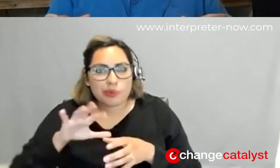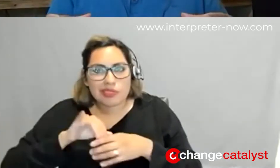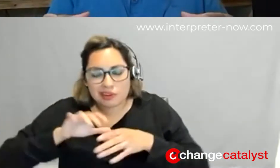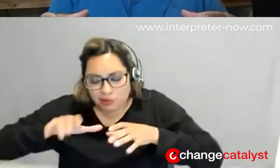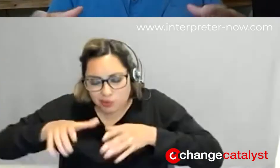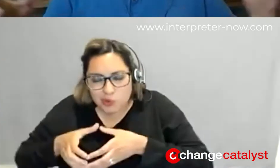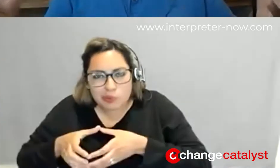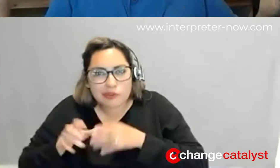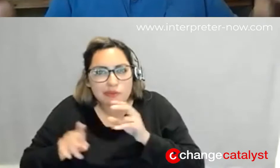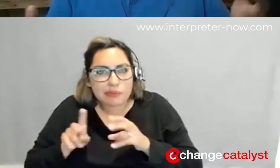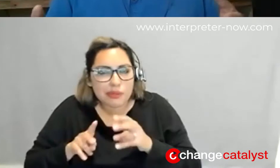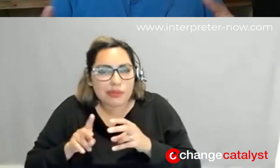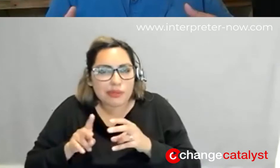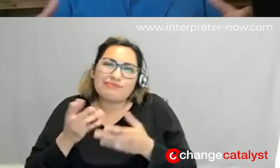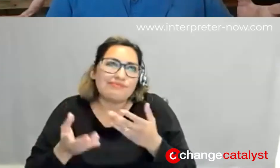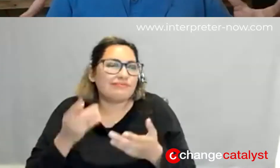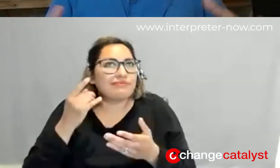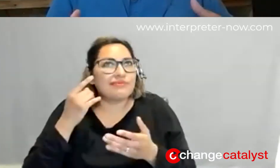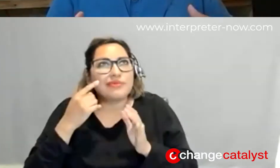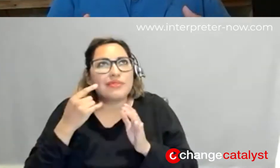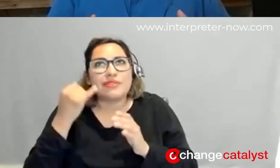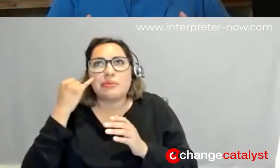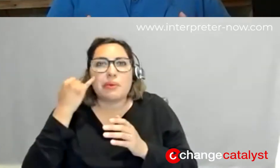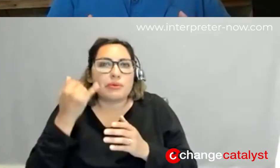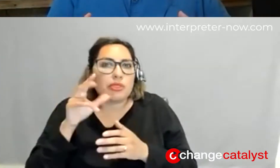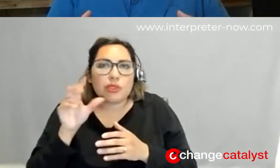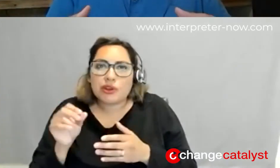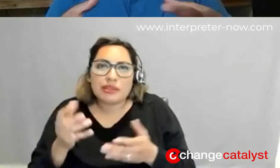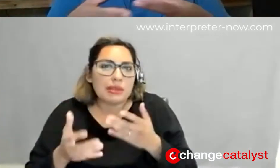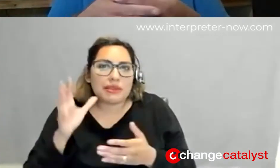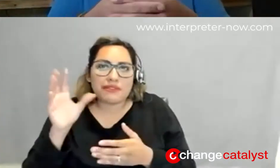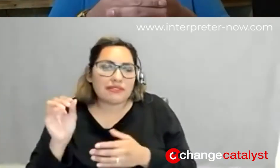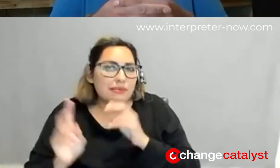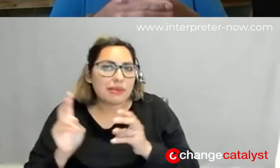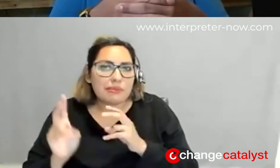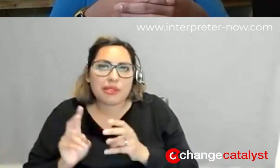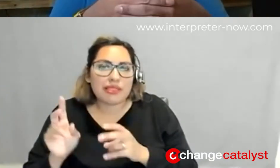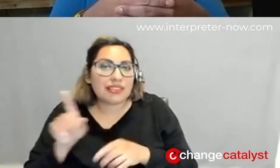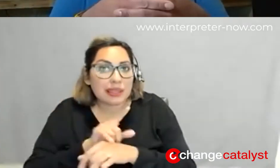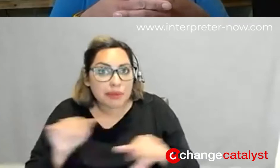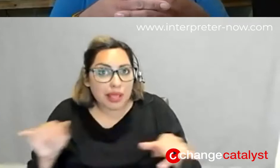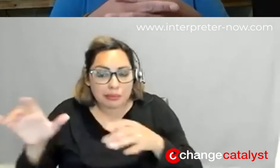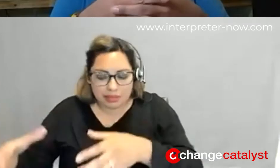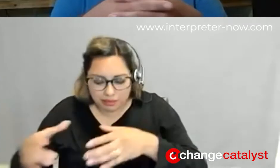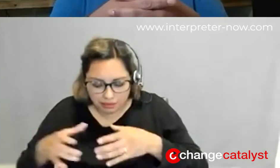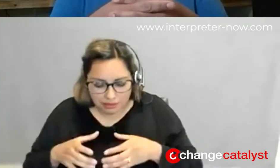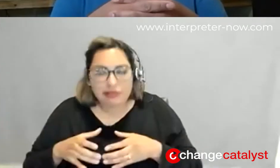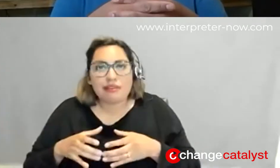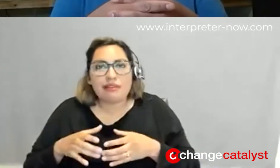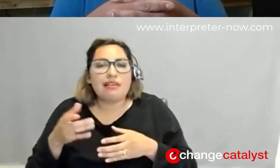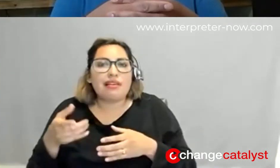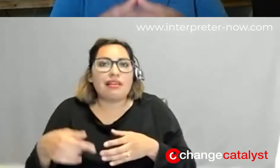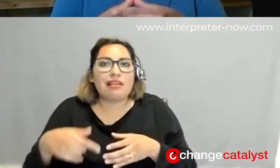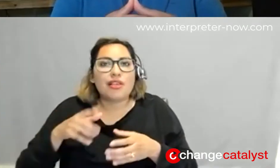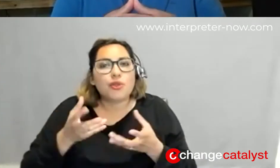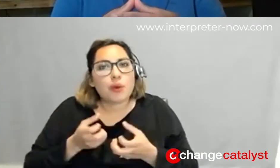be anywhere from, 30 to 50 of them at a time. And you form a cohort because you're trying to